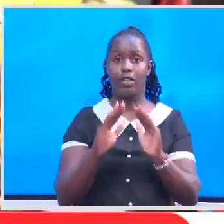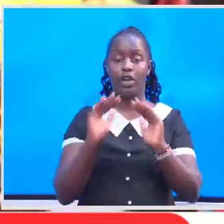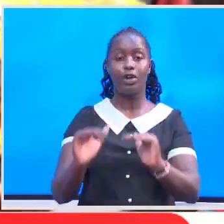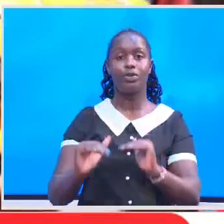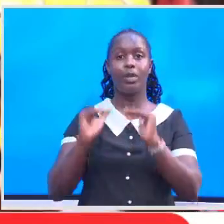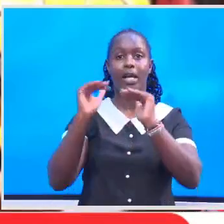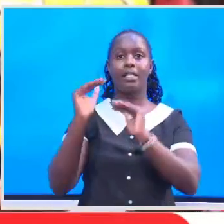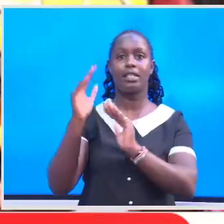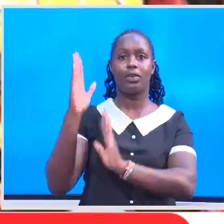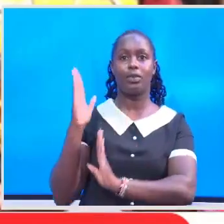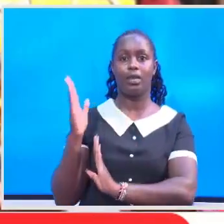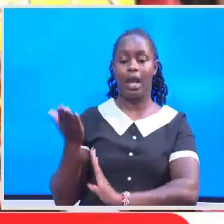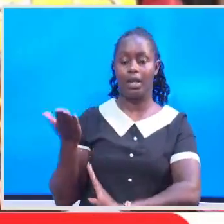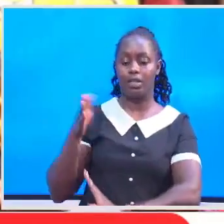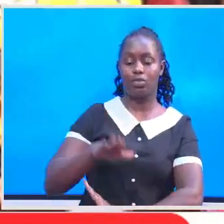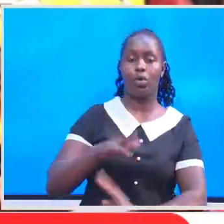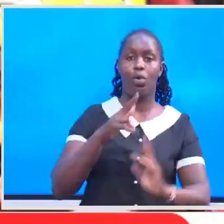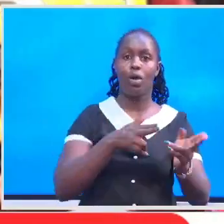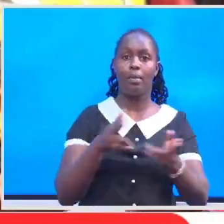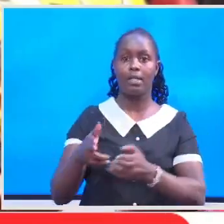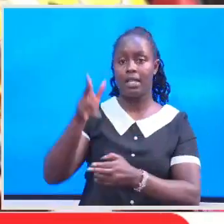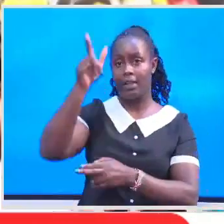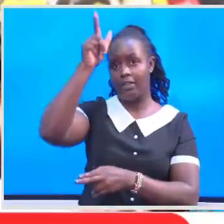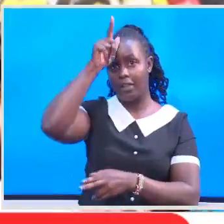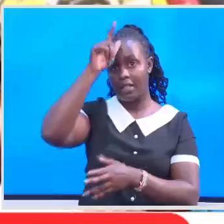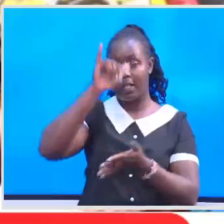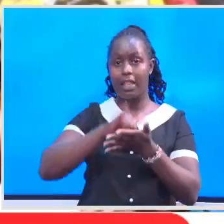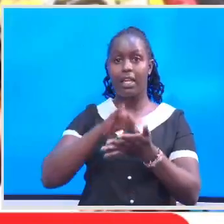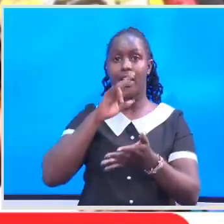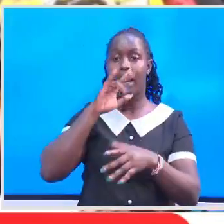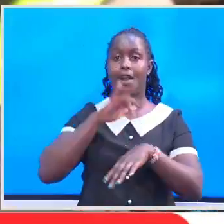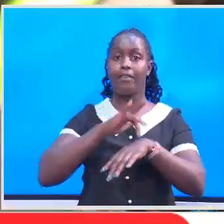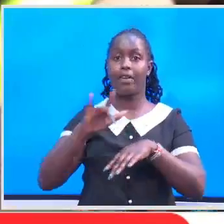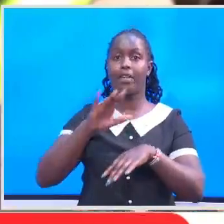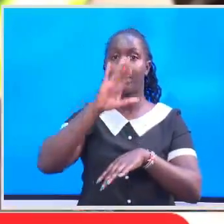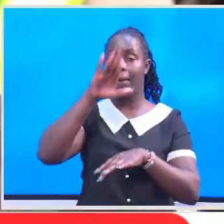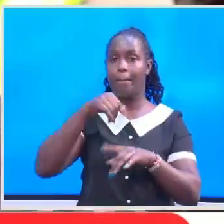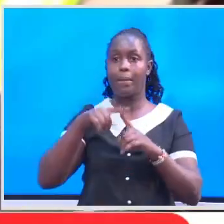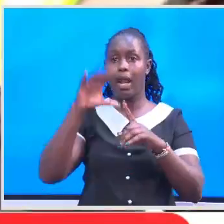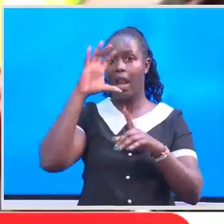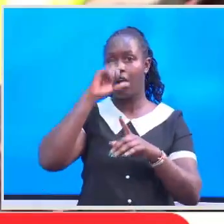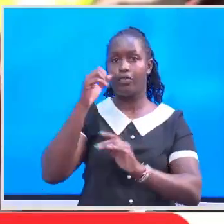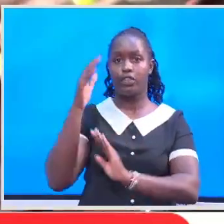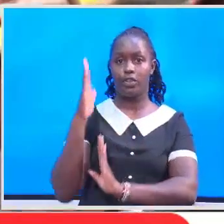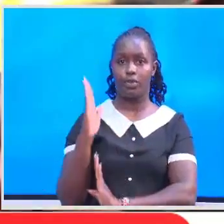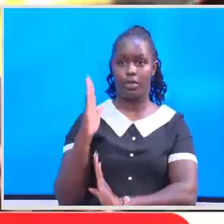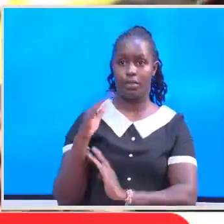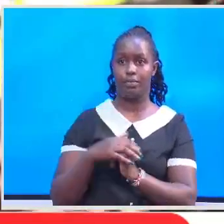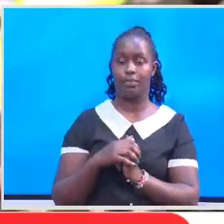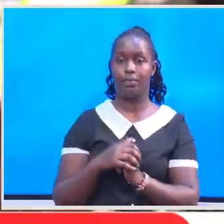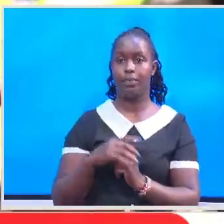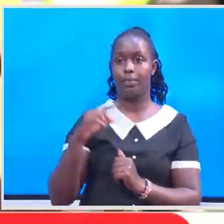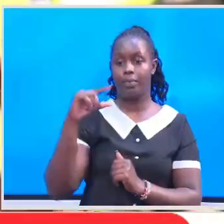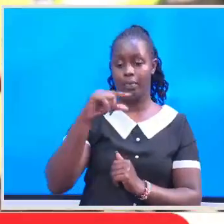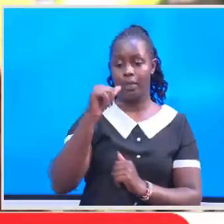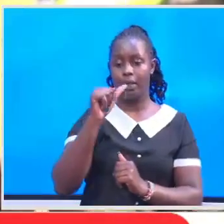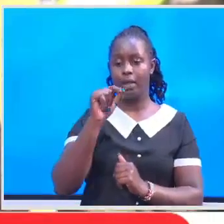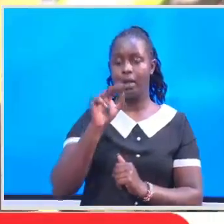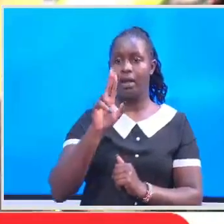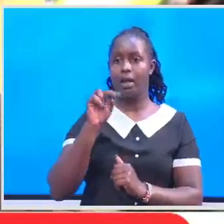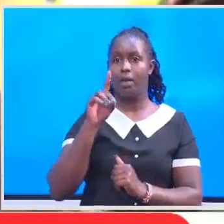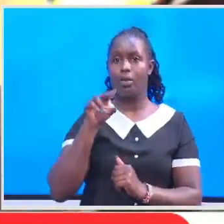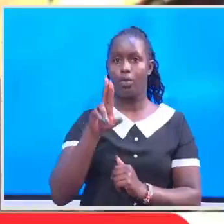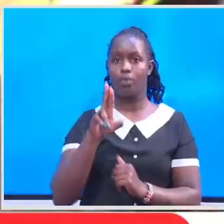security and restore normalcy in villages that are most affected by insecurity cases. Gatundu North diyo kuna police officers ambao hawatoshi